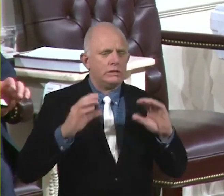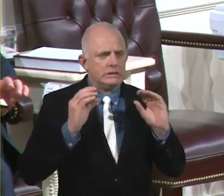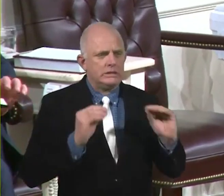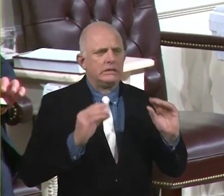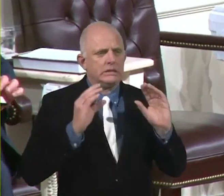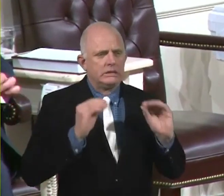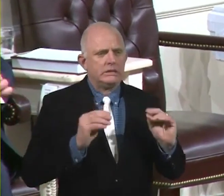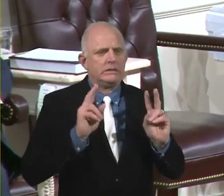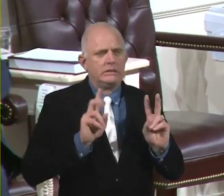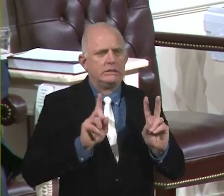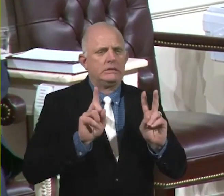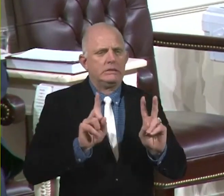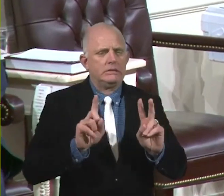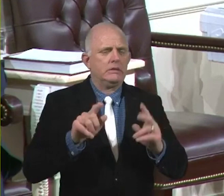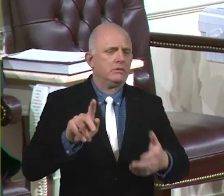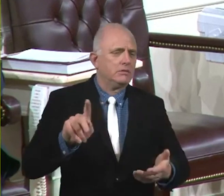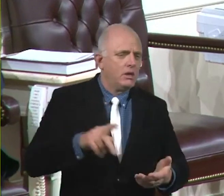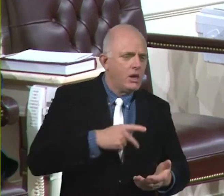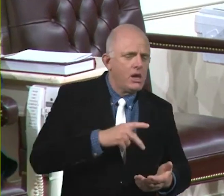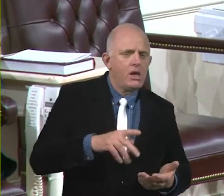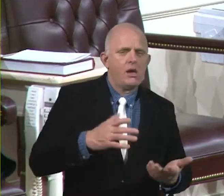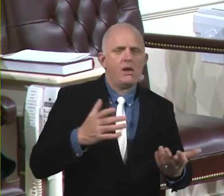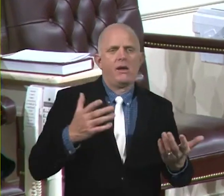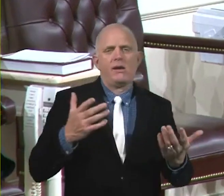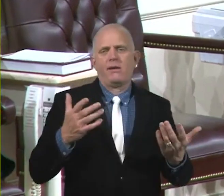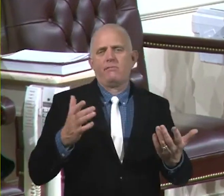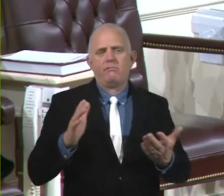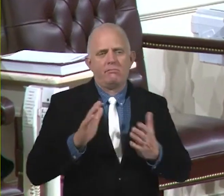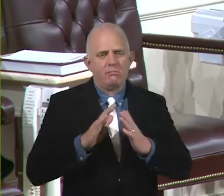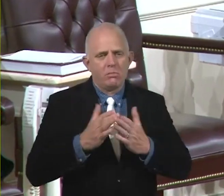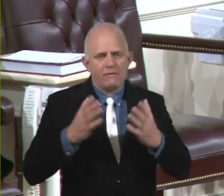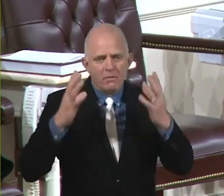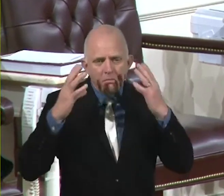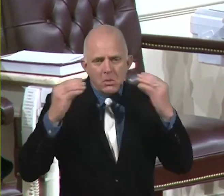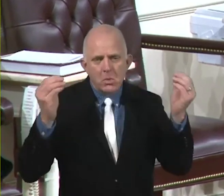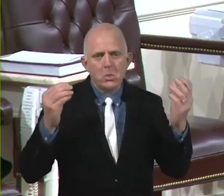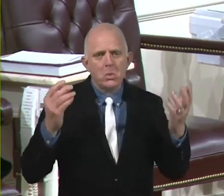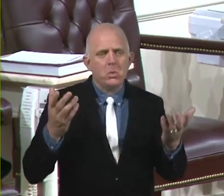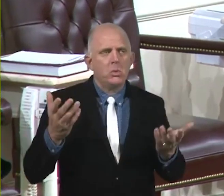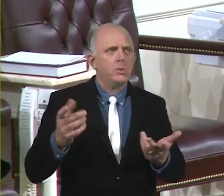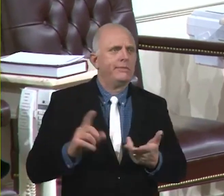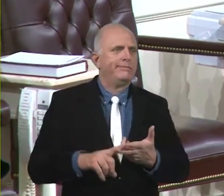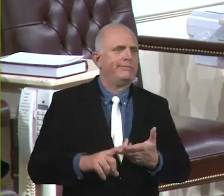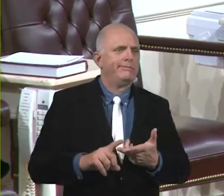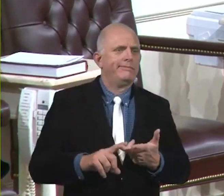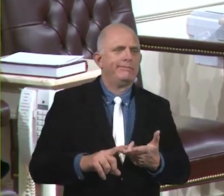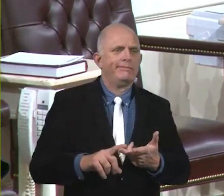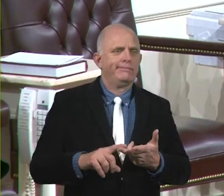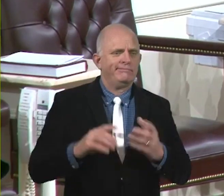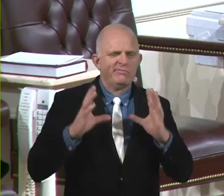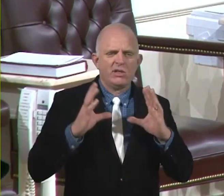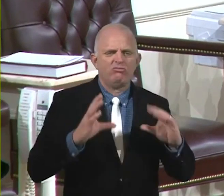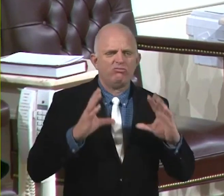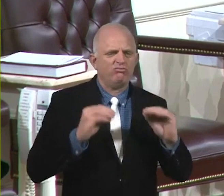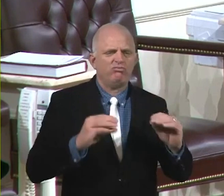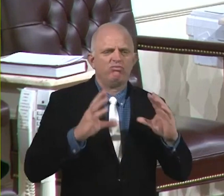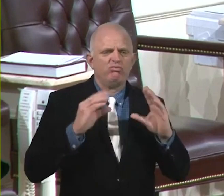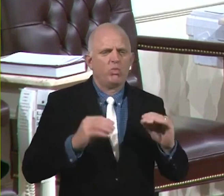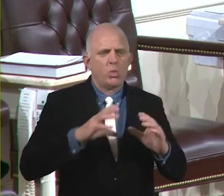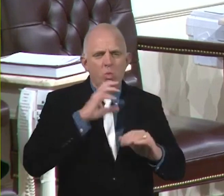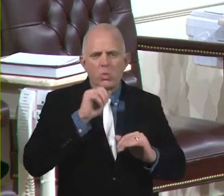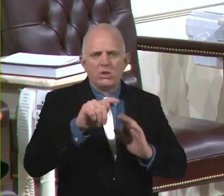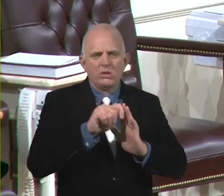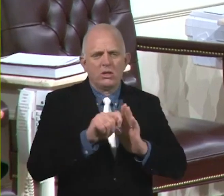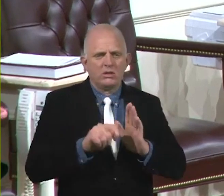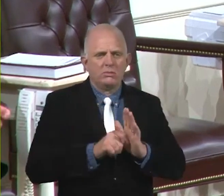the Psalms and the books of Moses and out from the all of the Old Testament law.